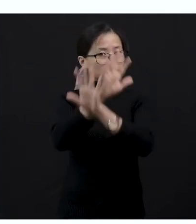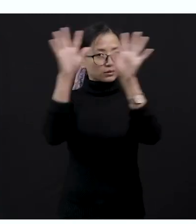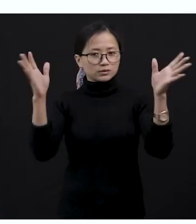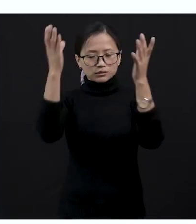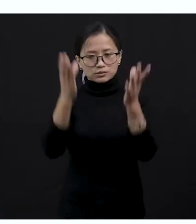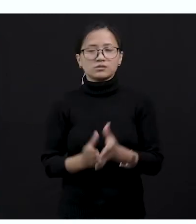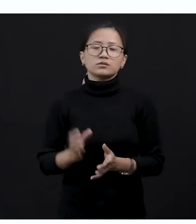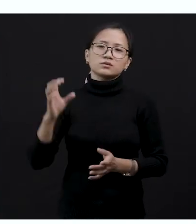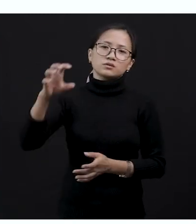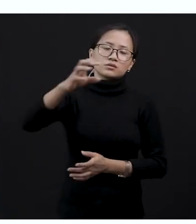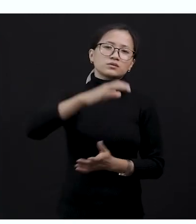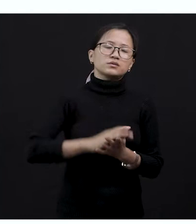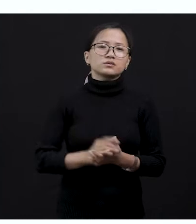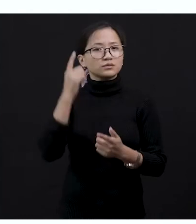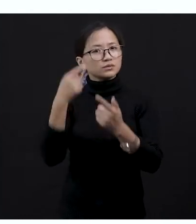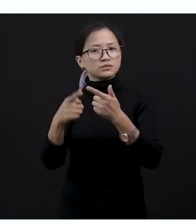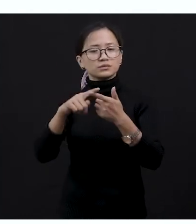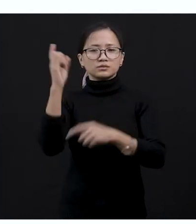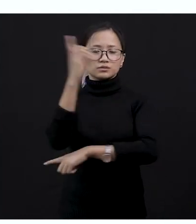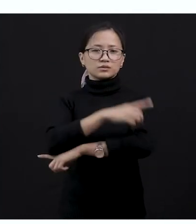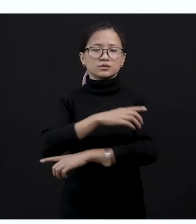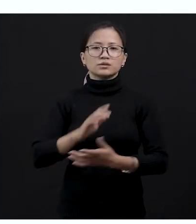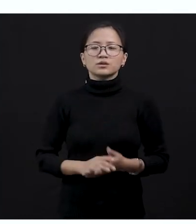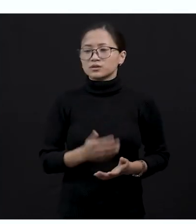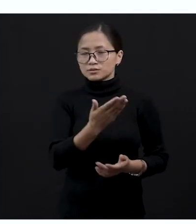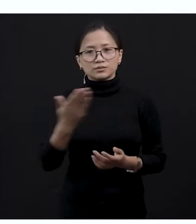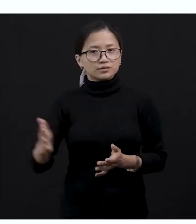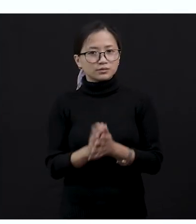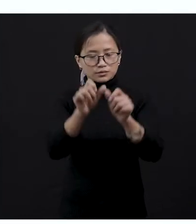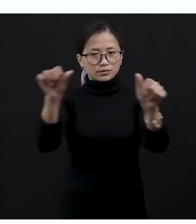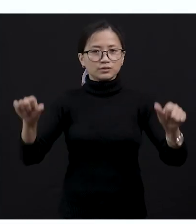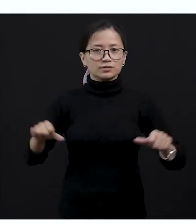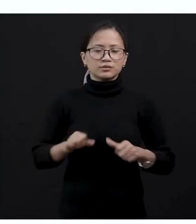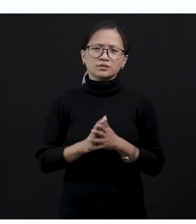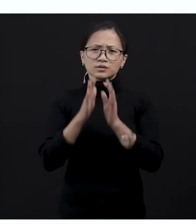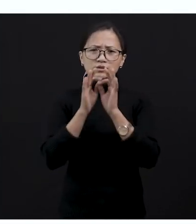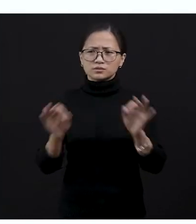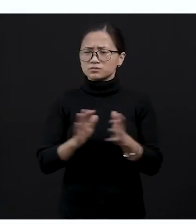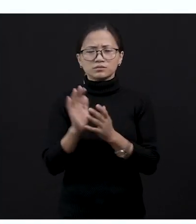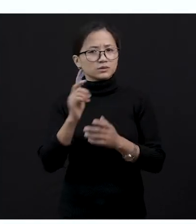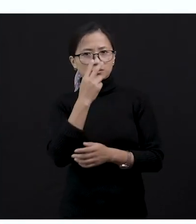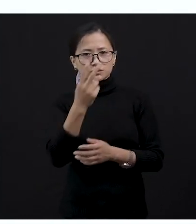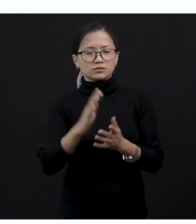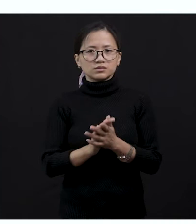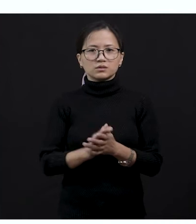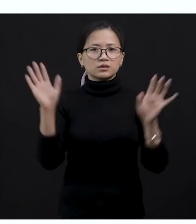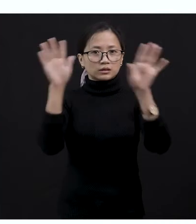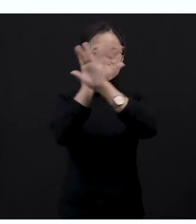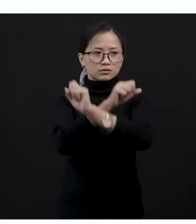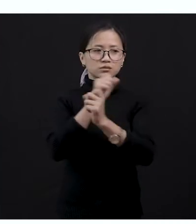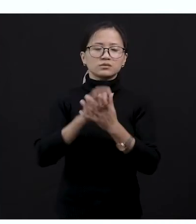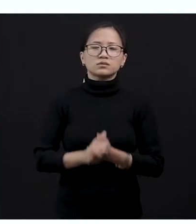so they are experiencing a daytime, okay? Now those areas which seem darker, you see here in the image,